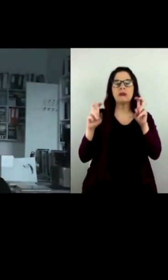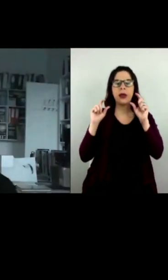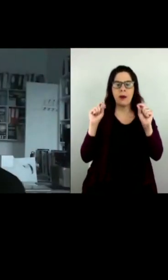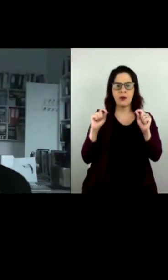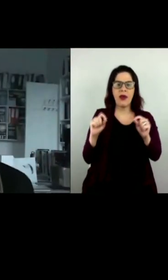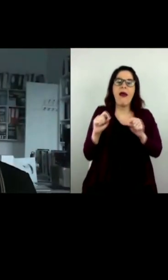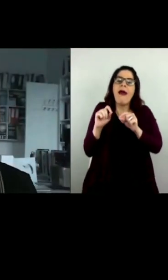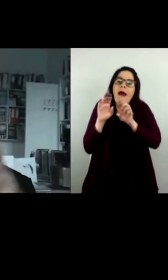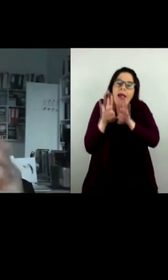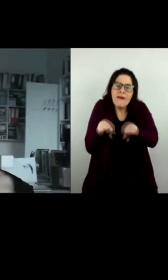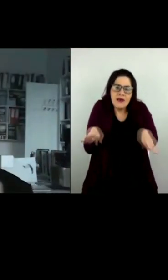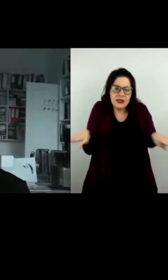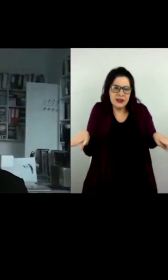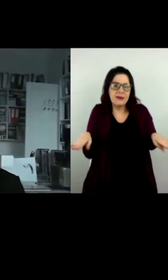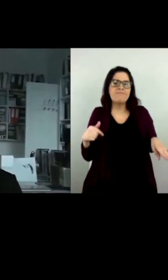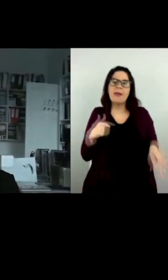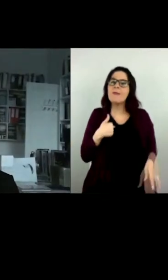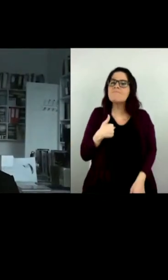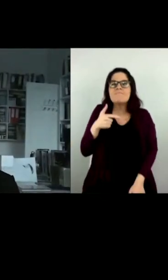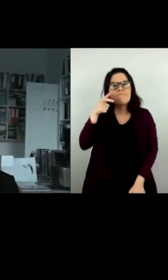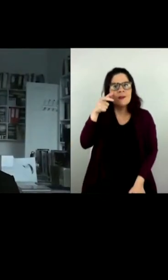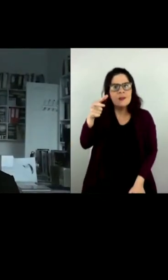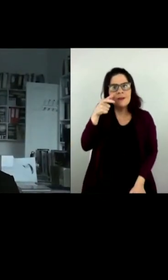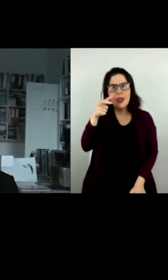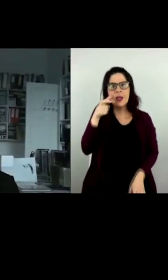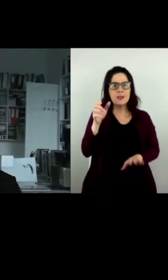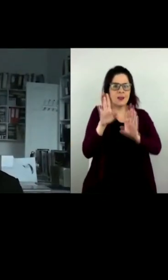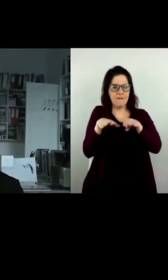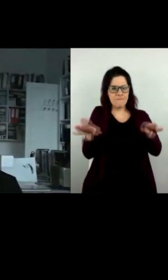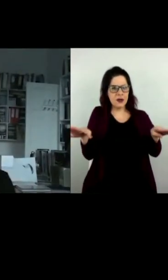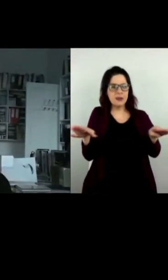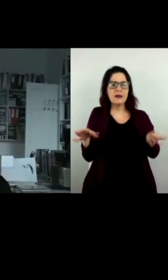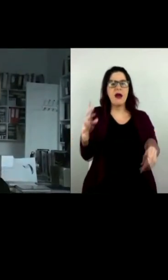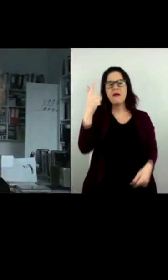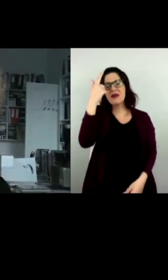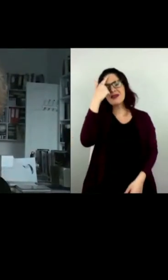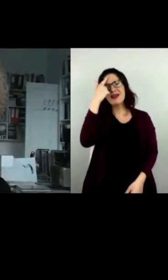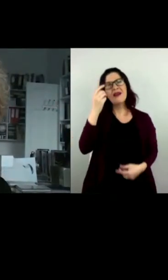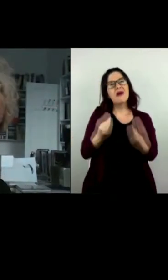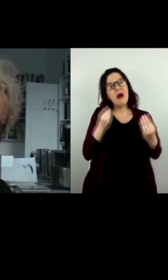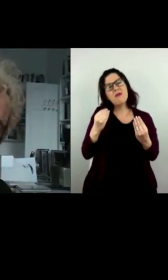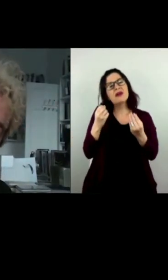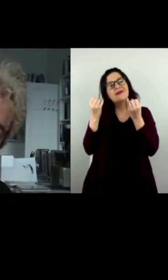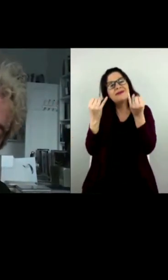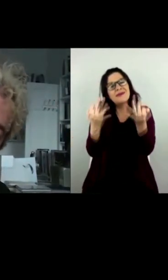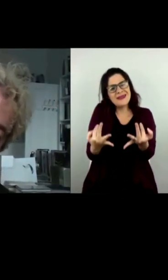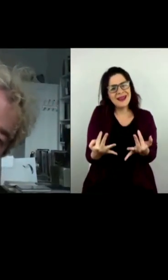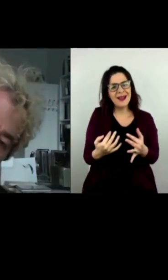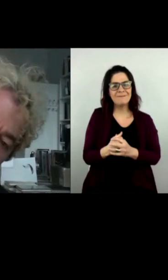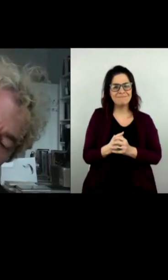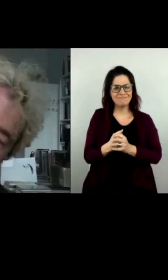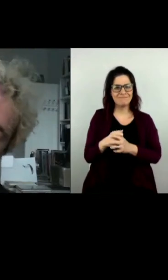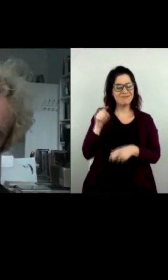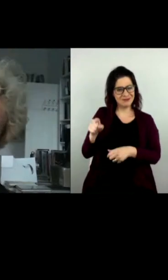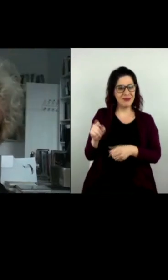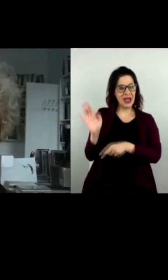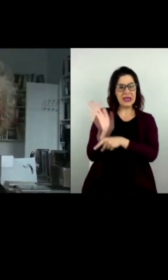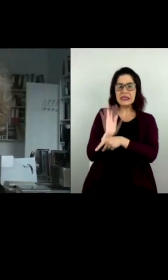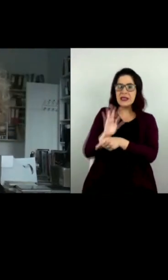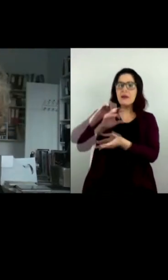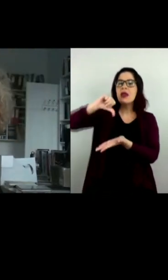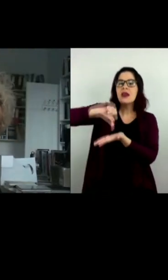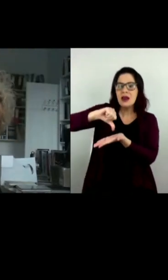I'm very interested in childhood. I think we'll talk about this a little bit. And Iranian cinema, as you know,